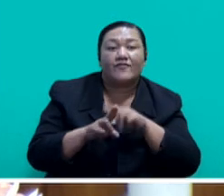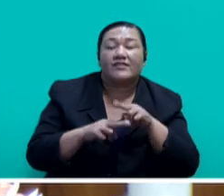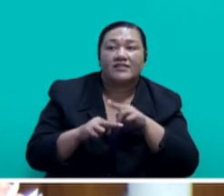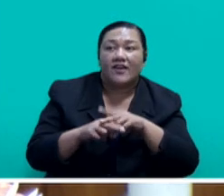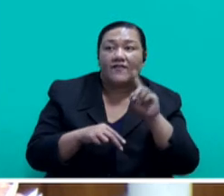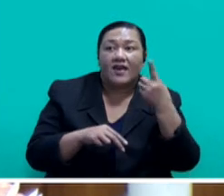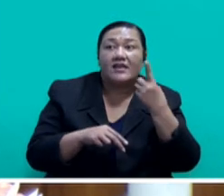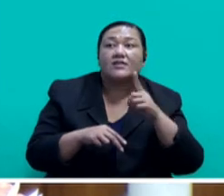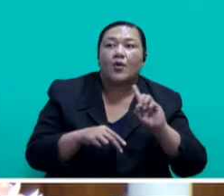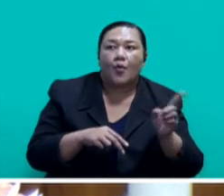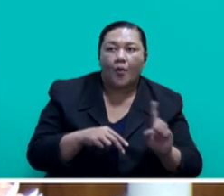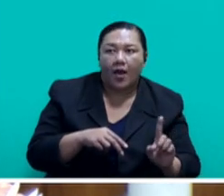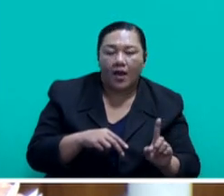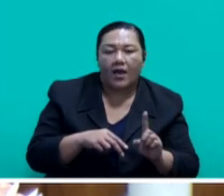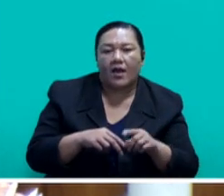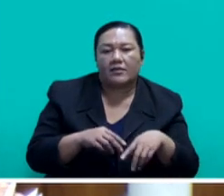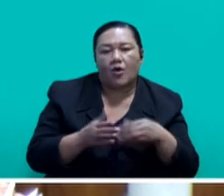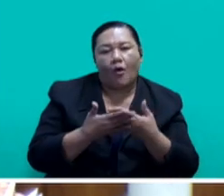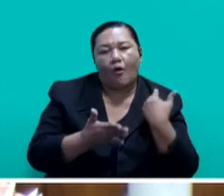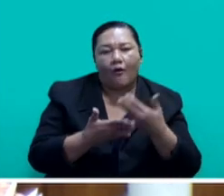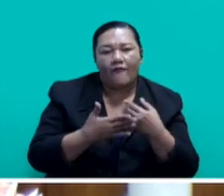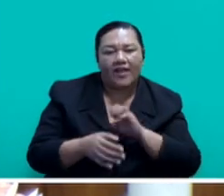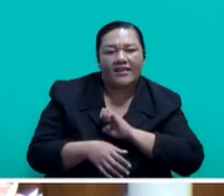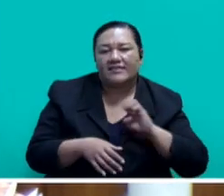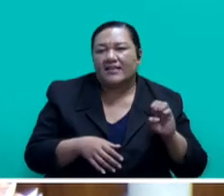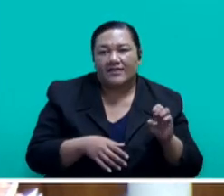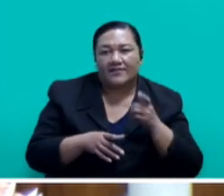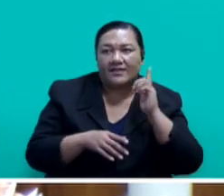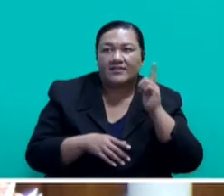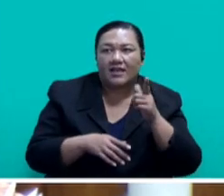took away the executive teacher positions that were in